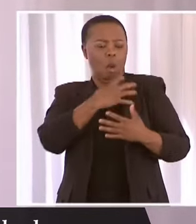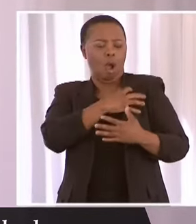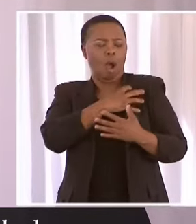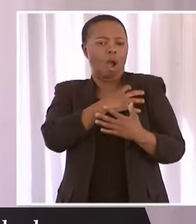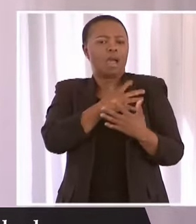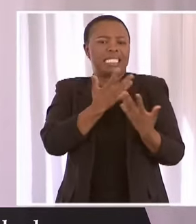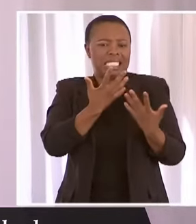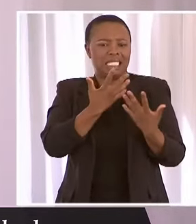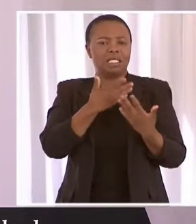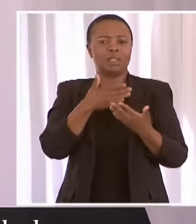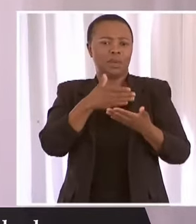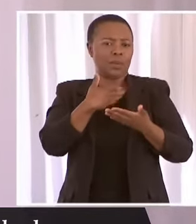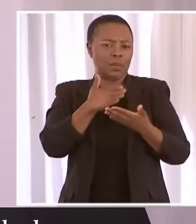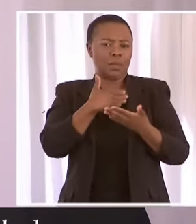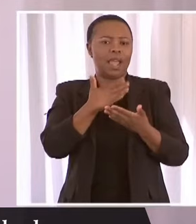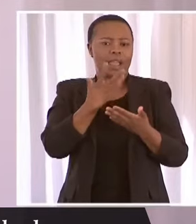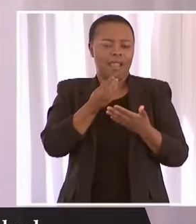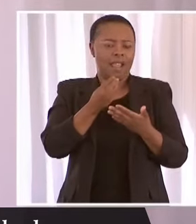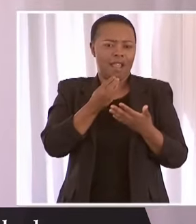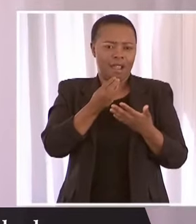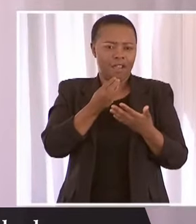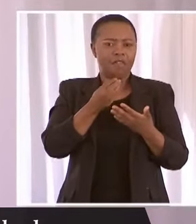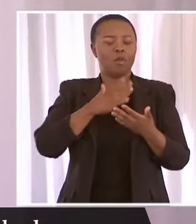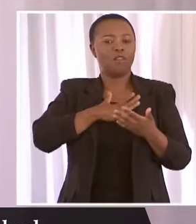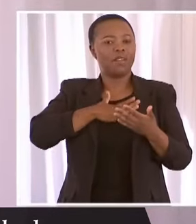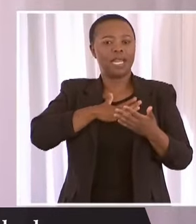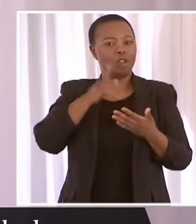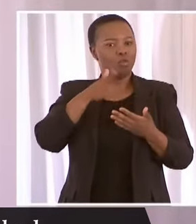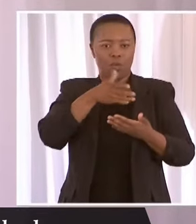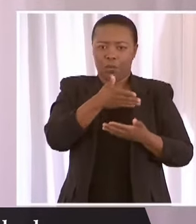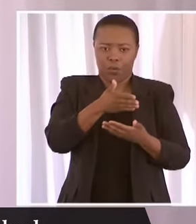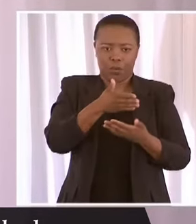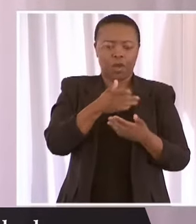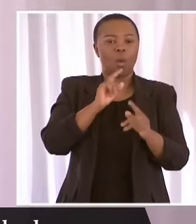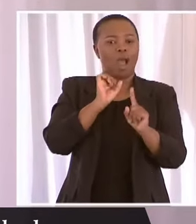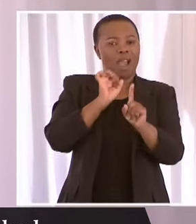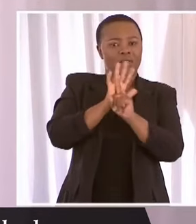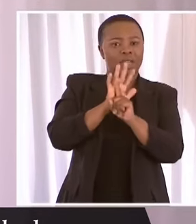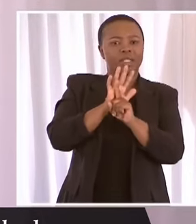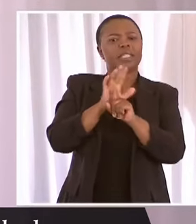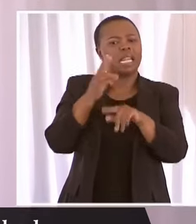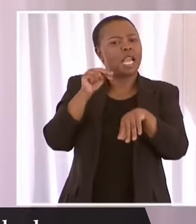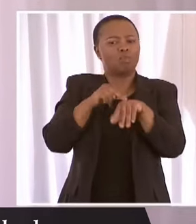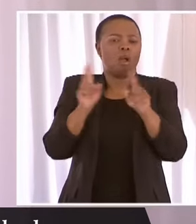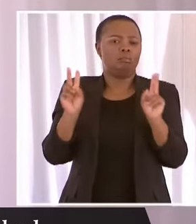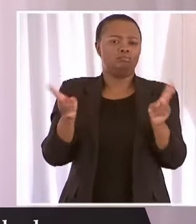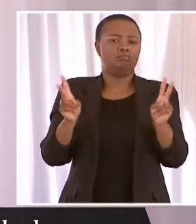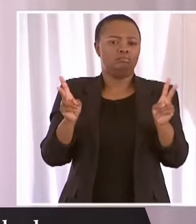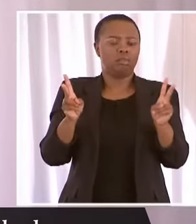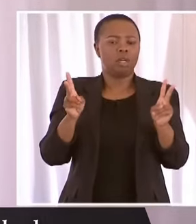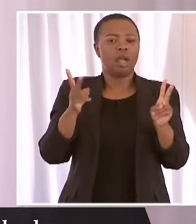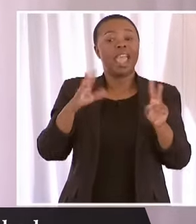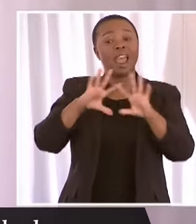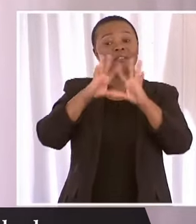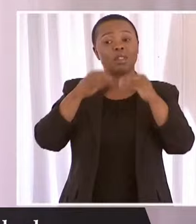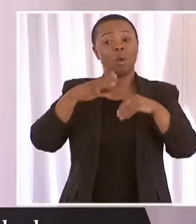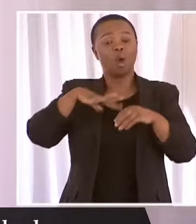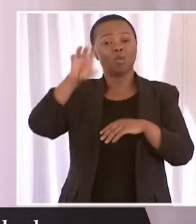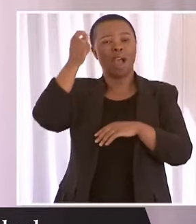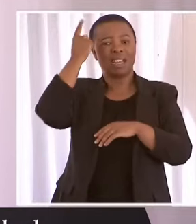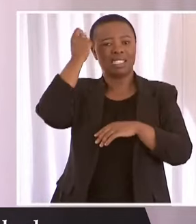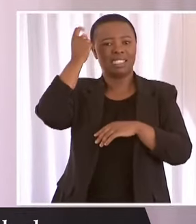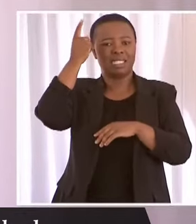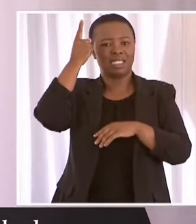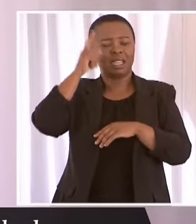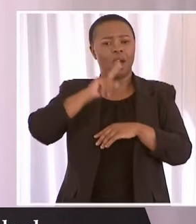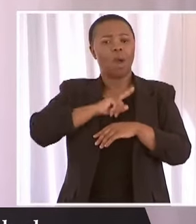hope and prayer that the Lord heals us and everyone affected. It is our human nature to want to understand everything, especially in